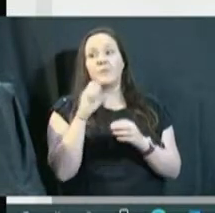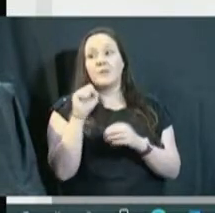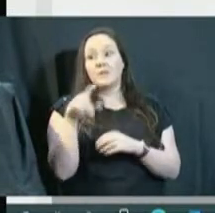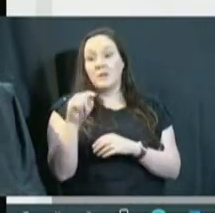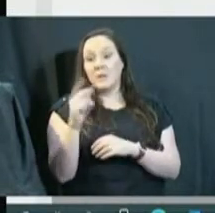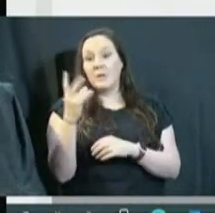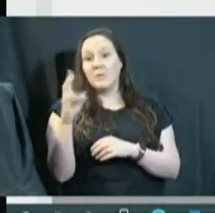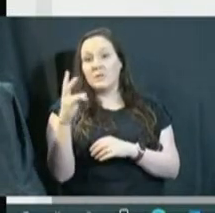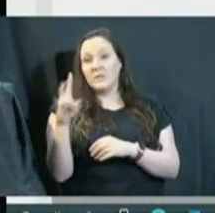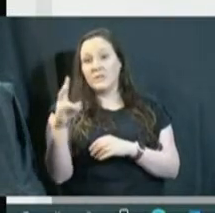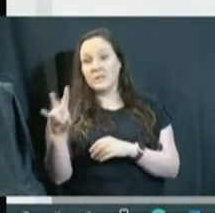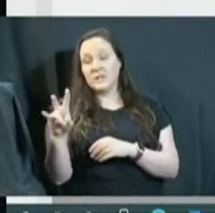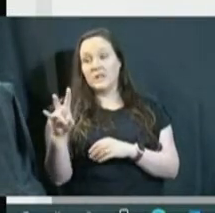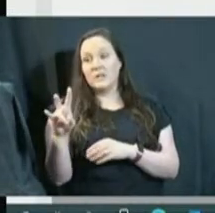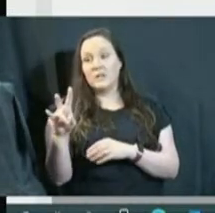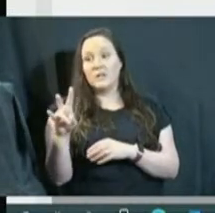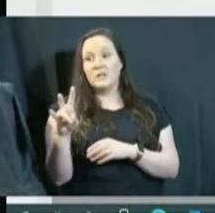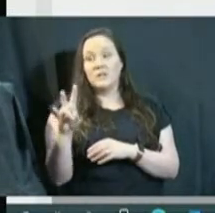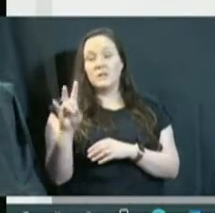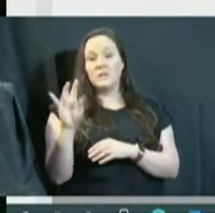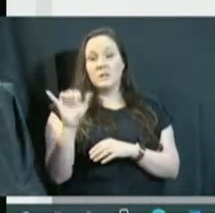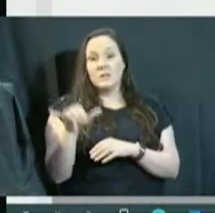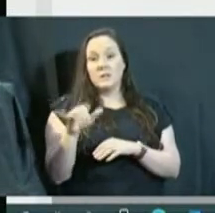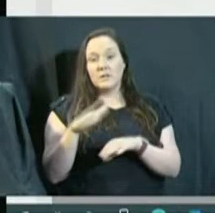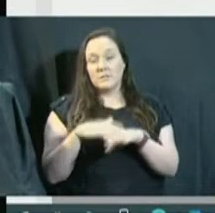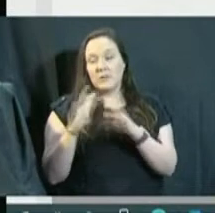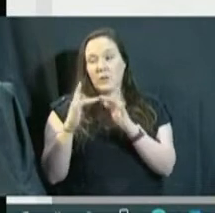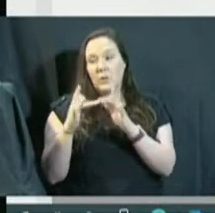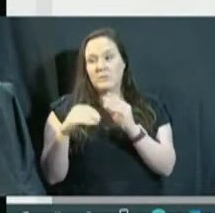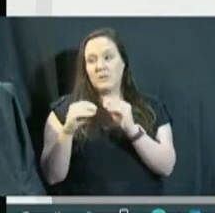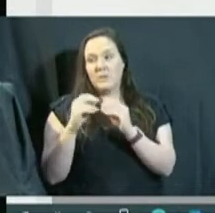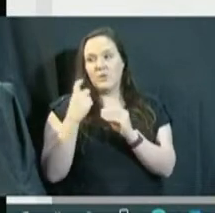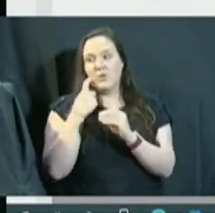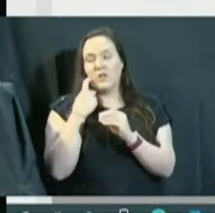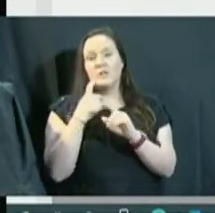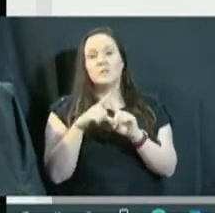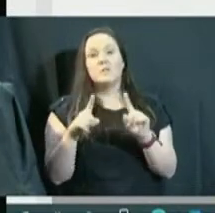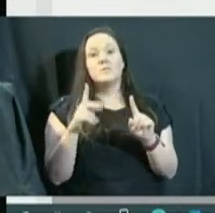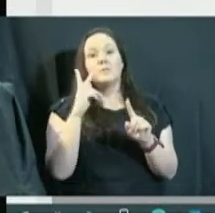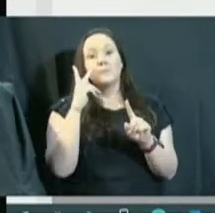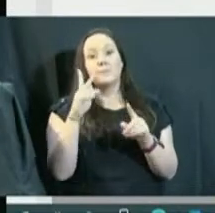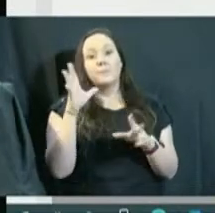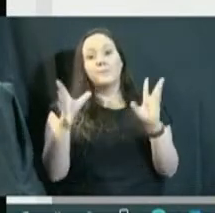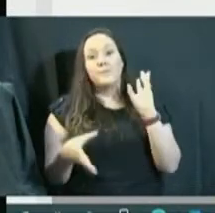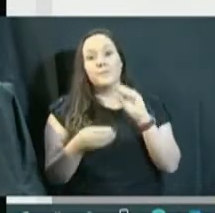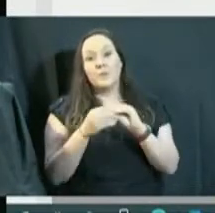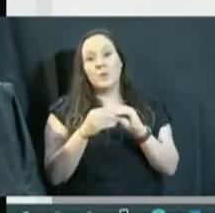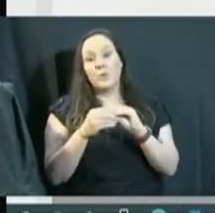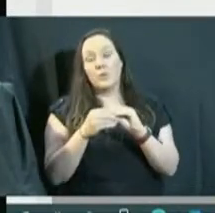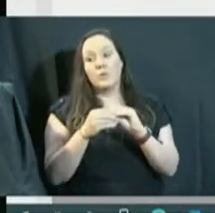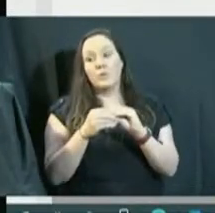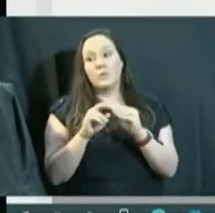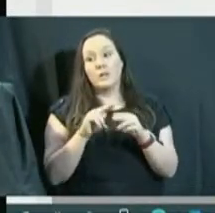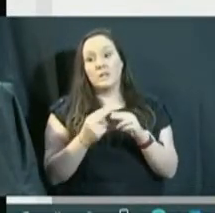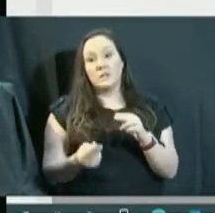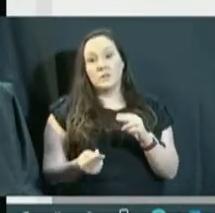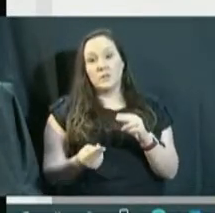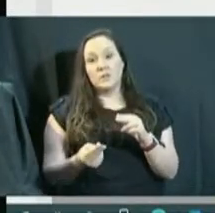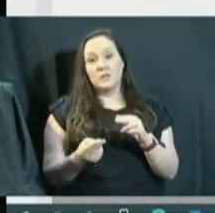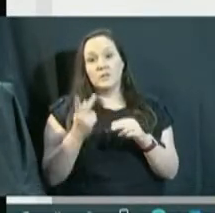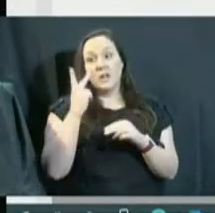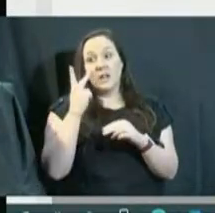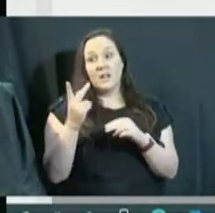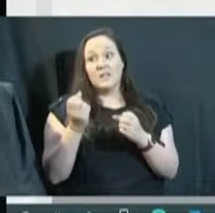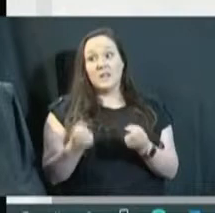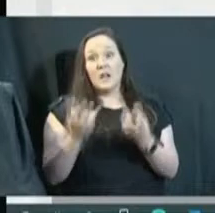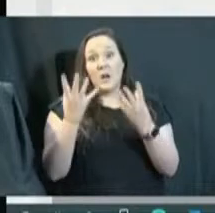the 17th. And again, what's on the website now is a little more recent, but you see that the total has dropped. First of all, look at how much higher we